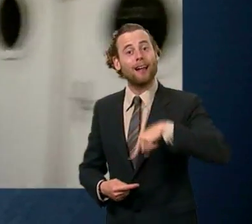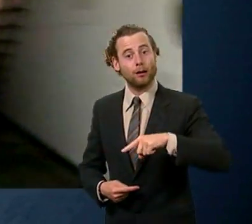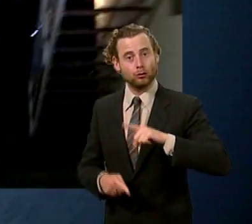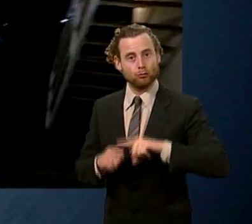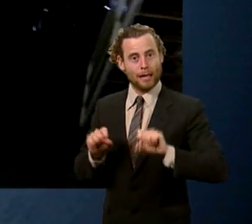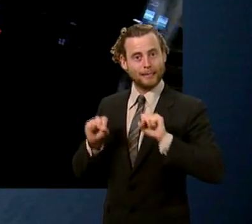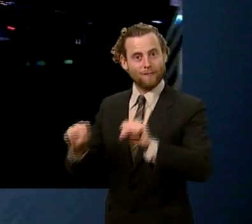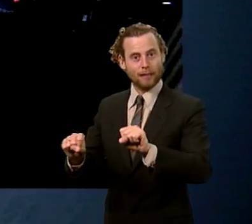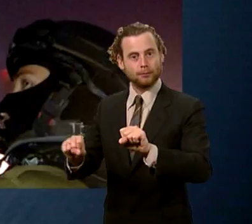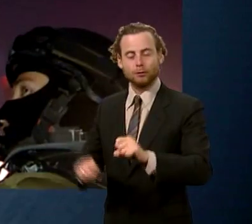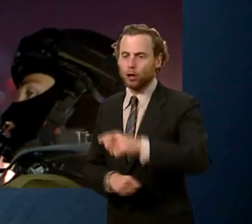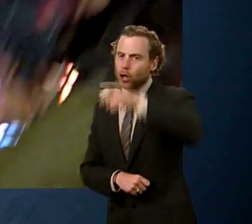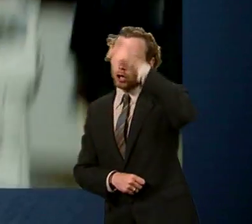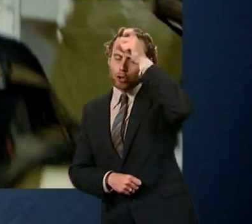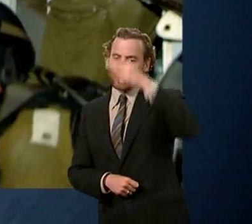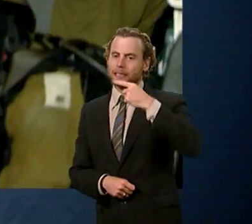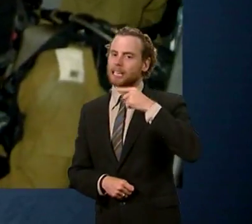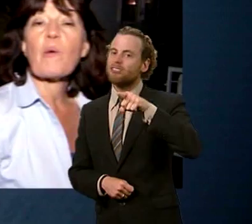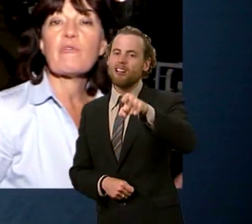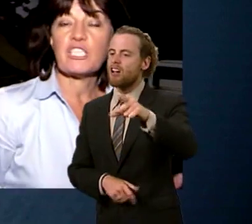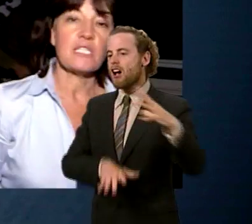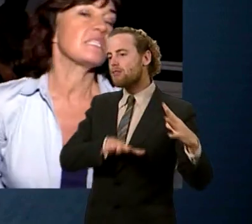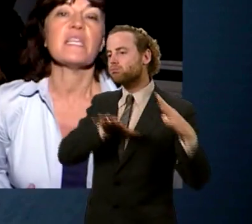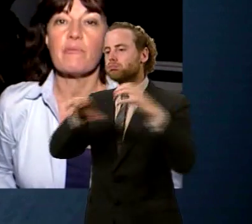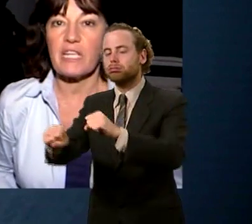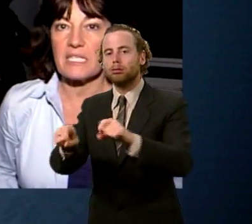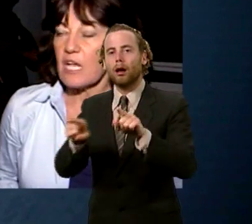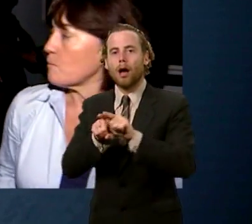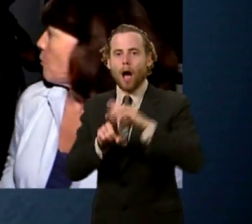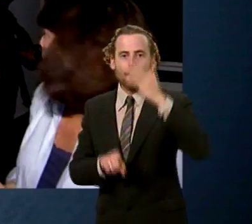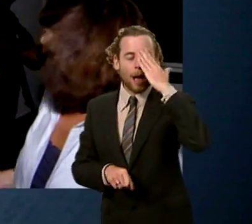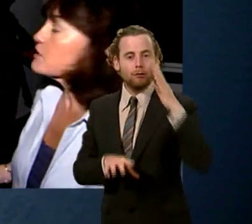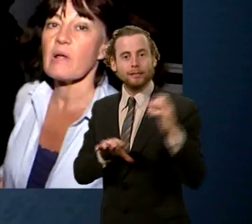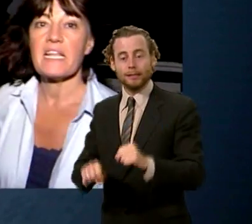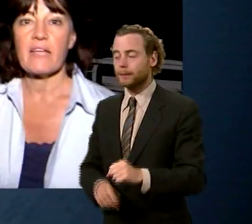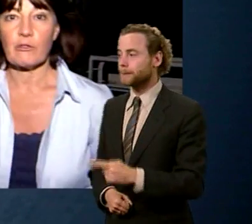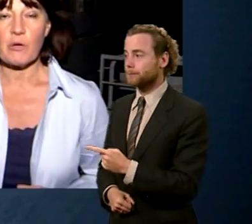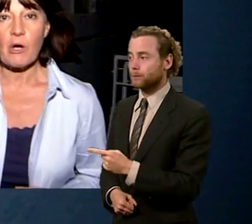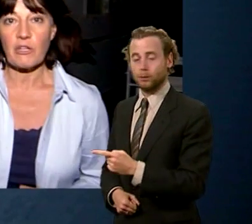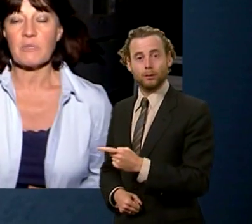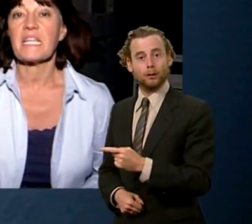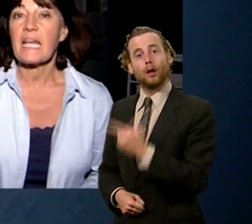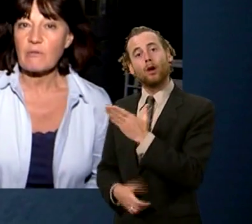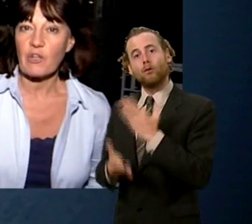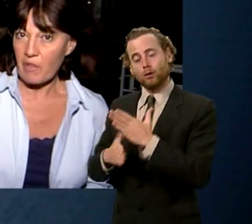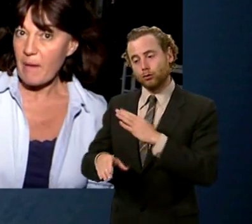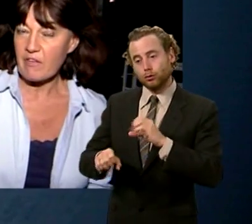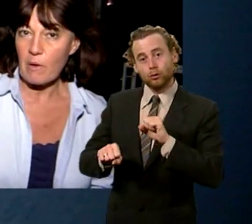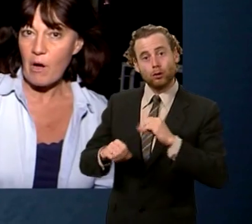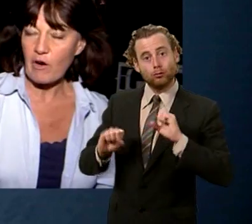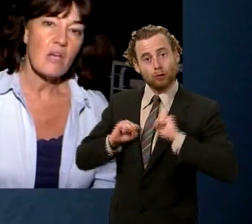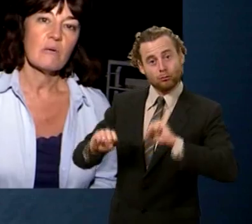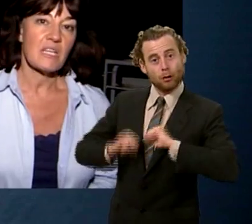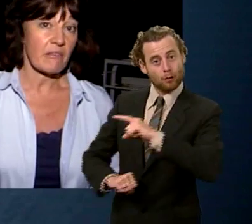act of piracy. They called it Operation Sea Breeze, but what these Israeli naval commandos encountered on the